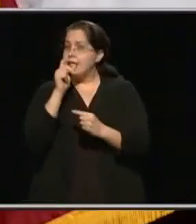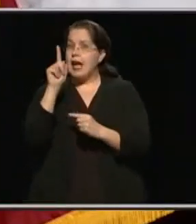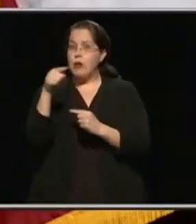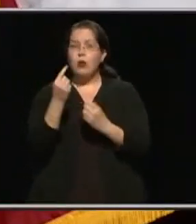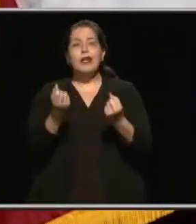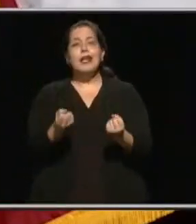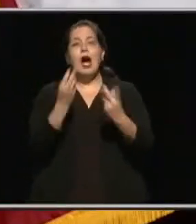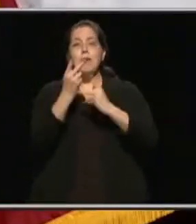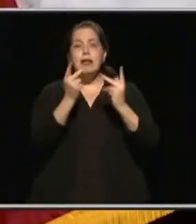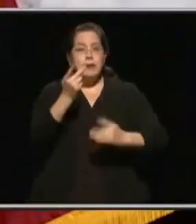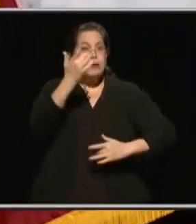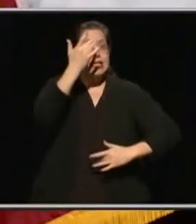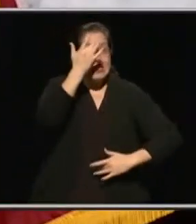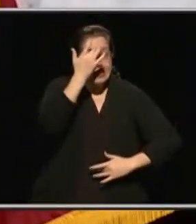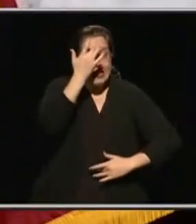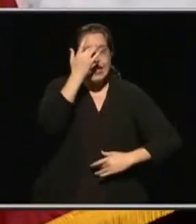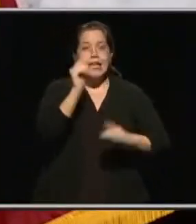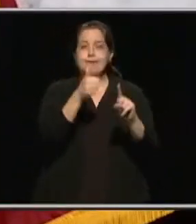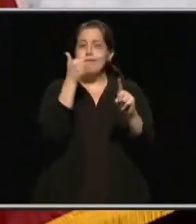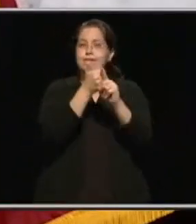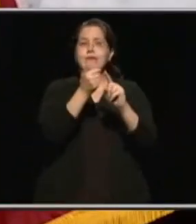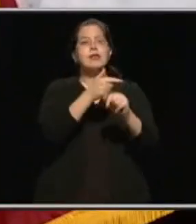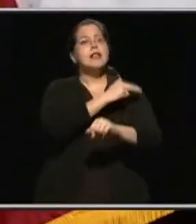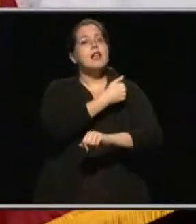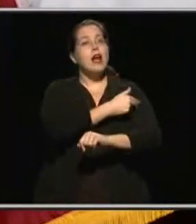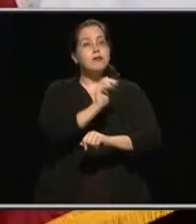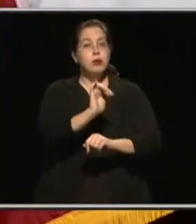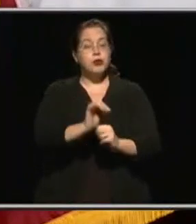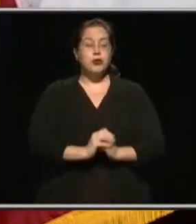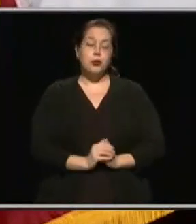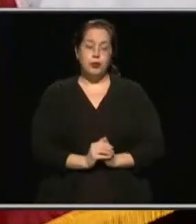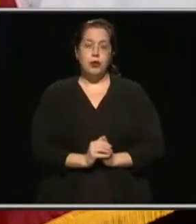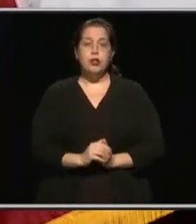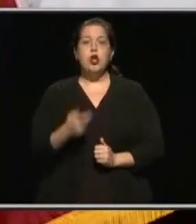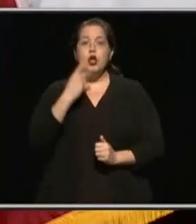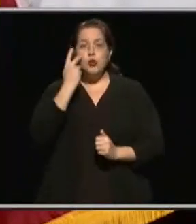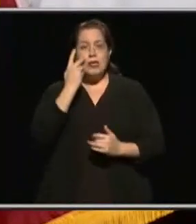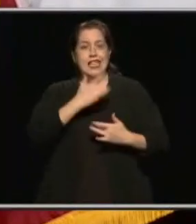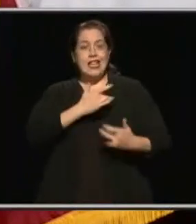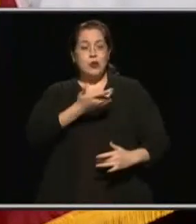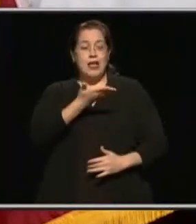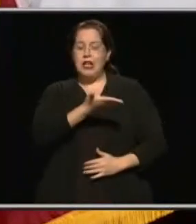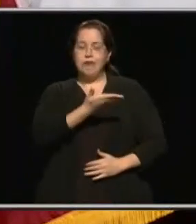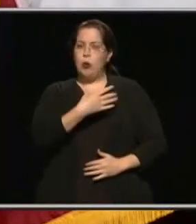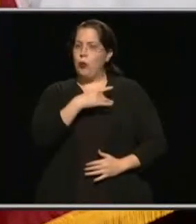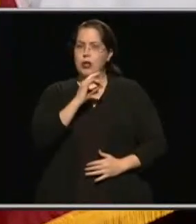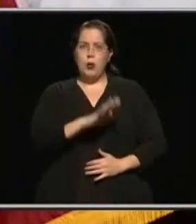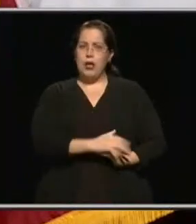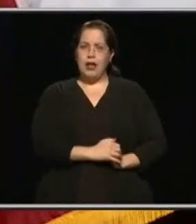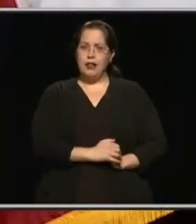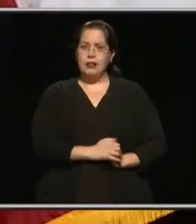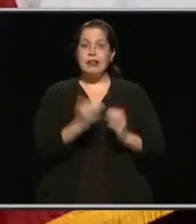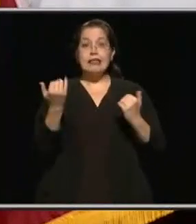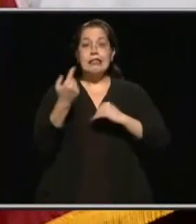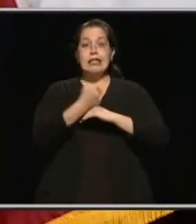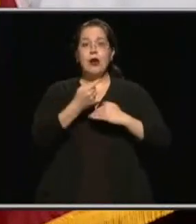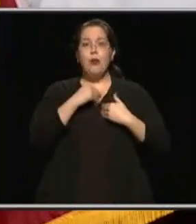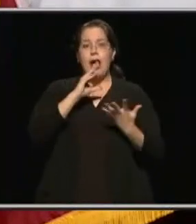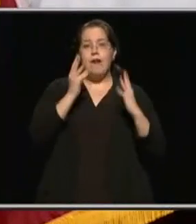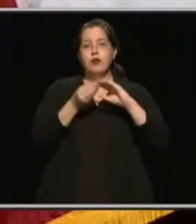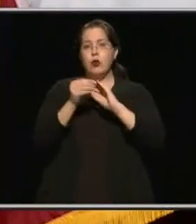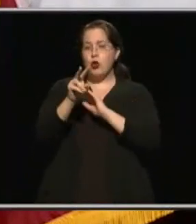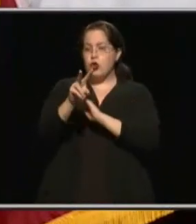the case rate, it's also about the impact to hospitals. And so we are seeing a trend there that we don't like. And today we have a total